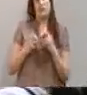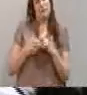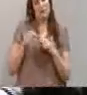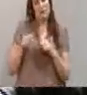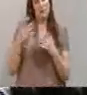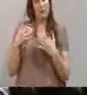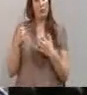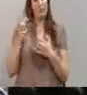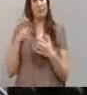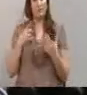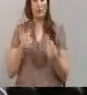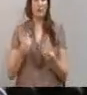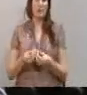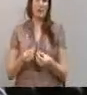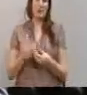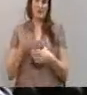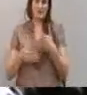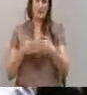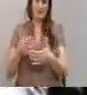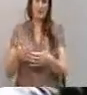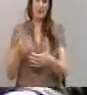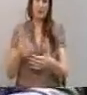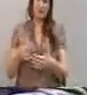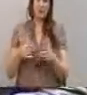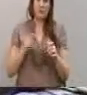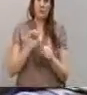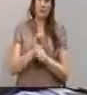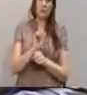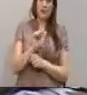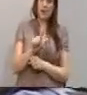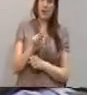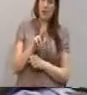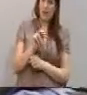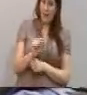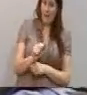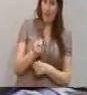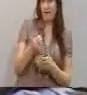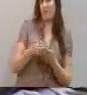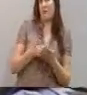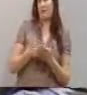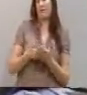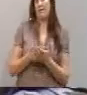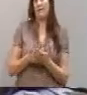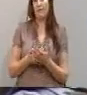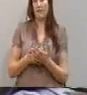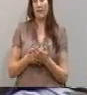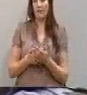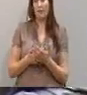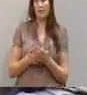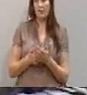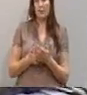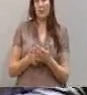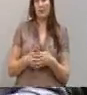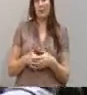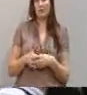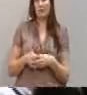do something of its own accord to amend the Labour Relations Act, even there where the executive